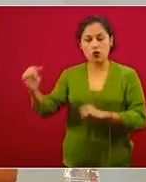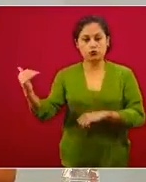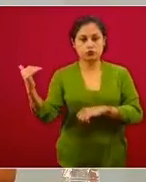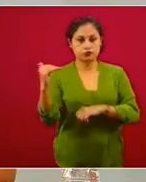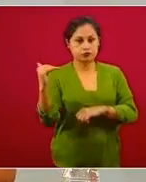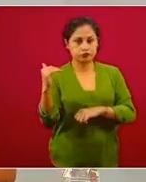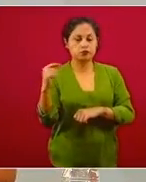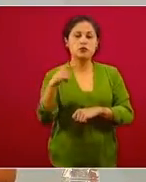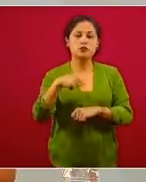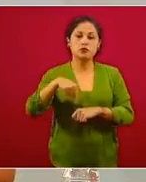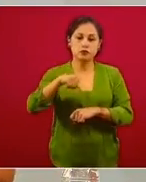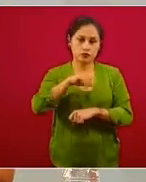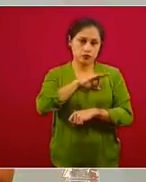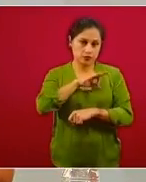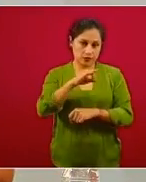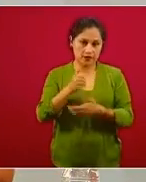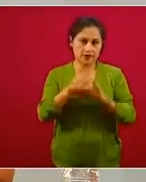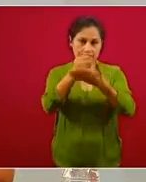competent